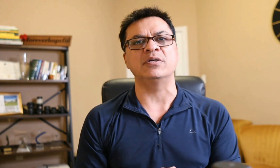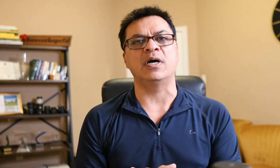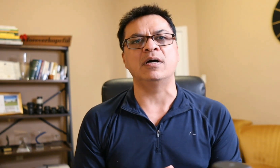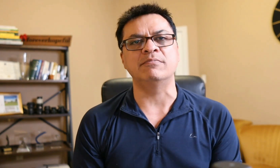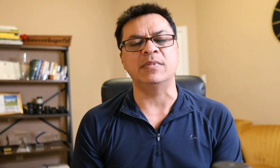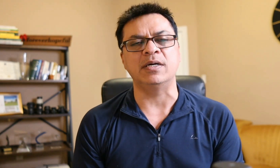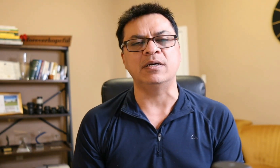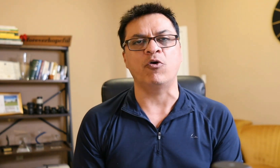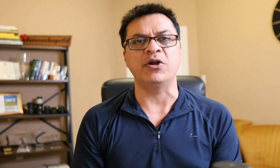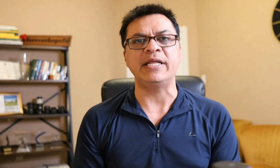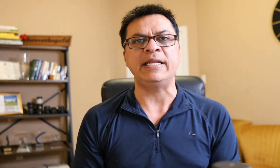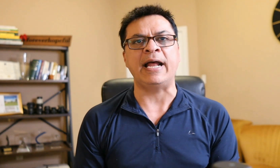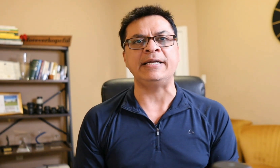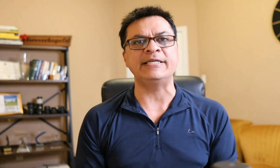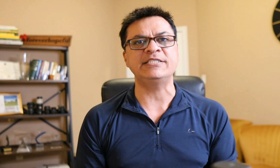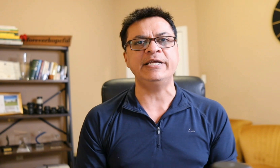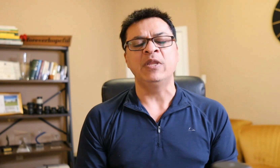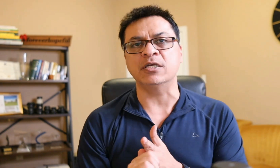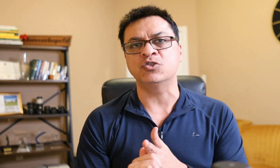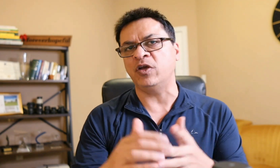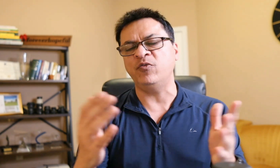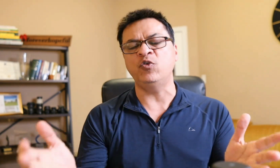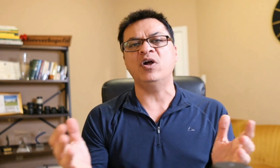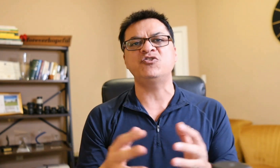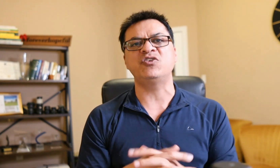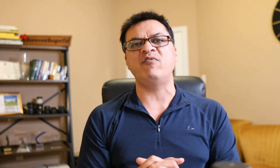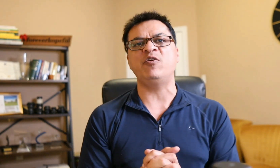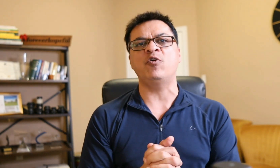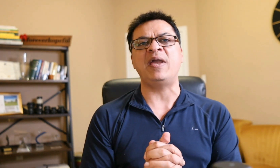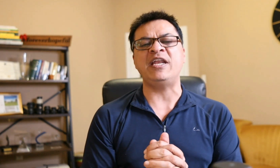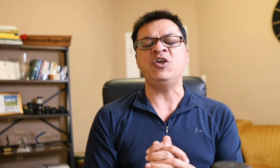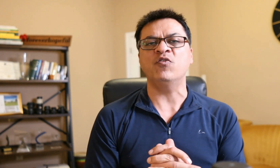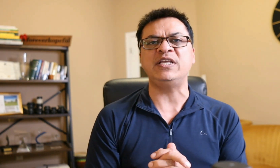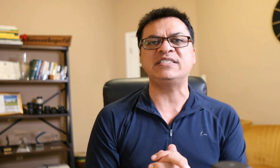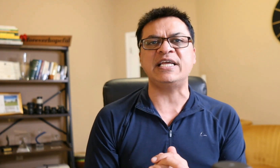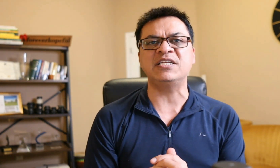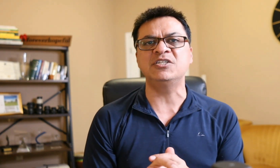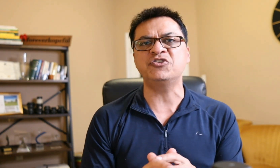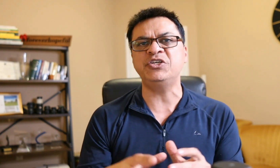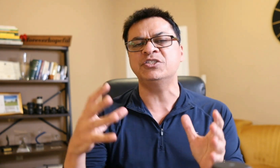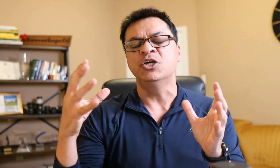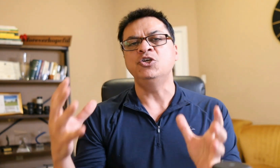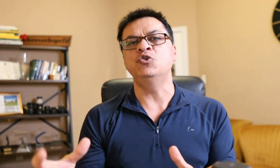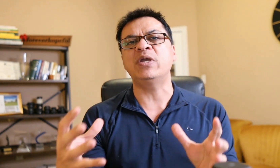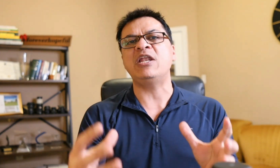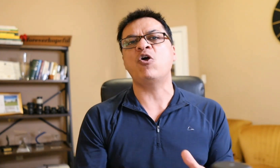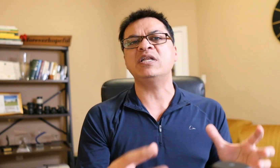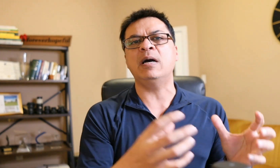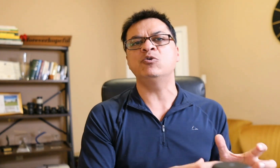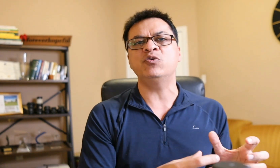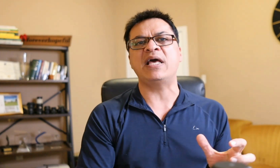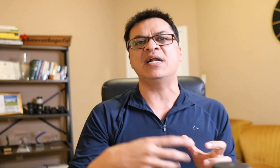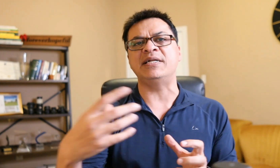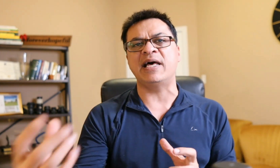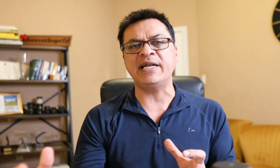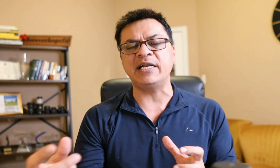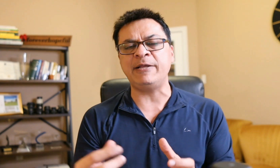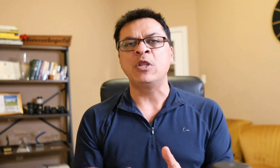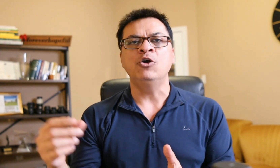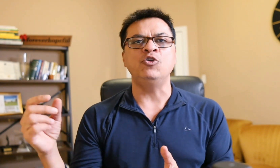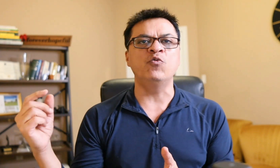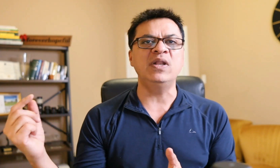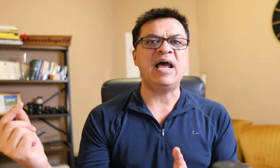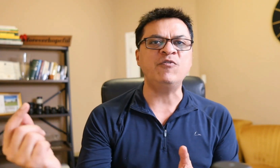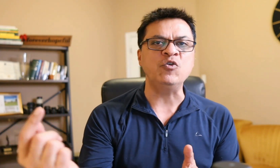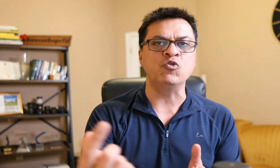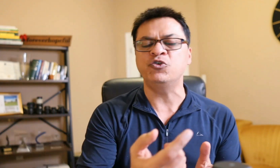further quarantine and testing. So if you are traveling from any of these 10 countries, you cannot come to Canada directly.